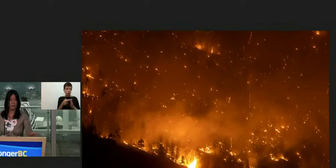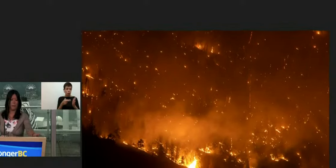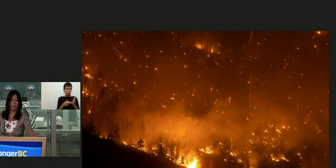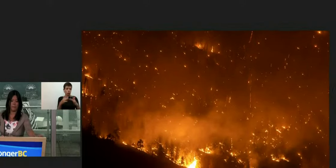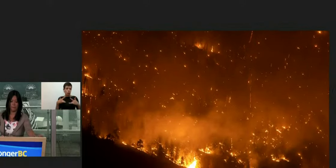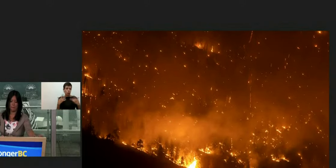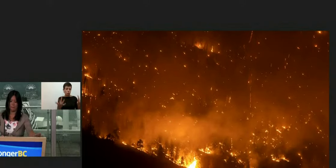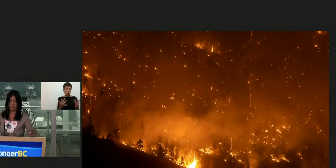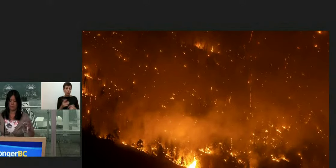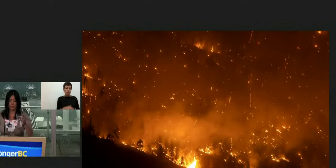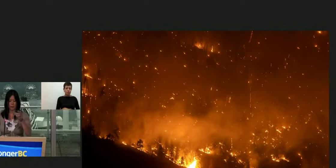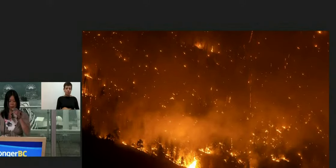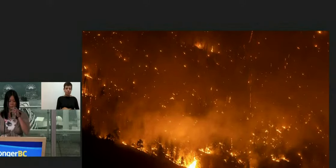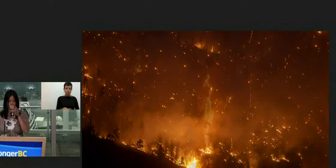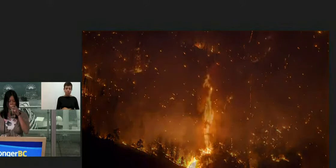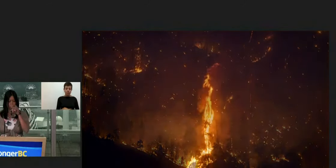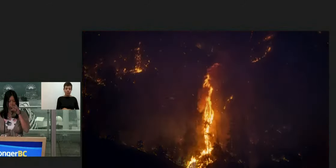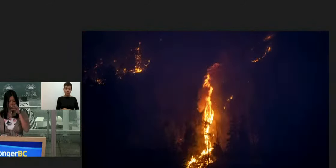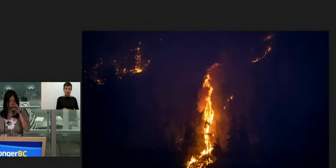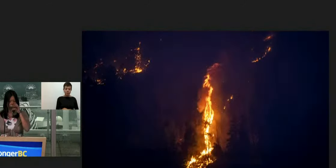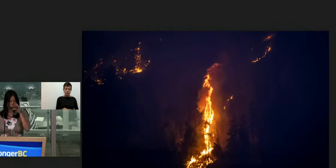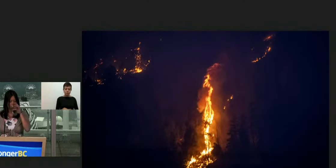ess.gov.bc.ca.